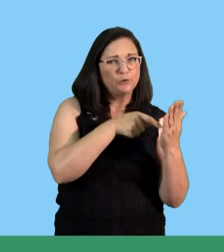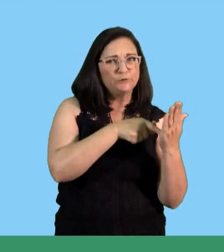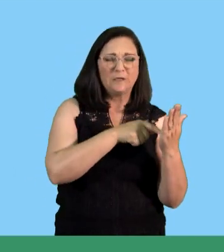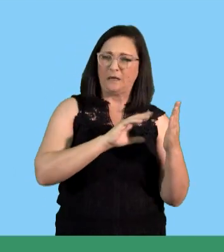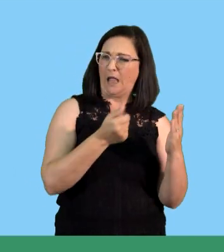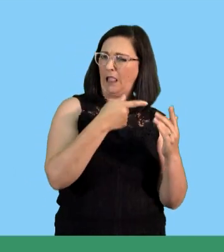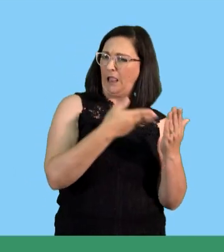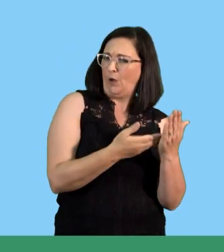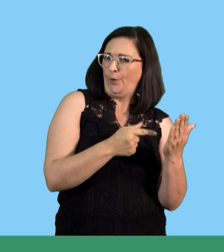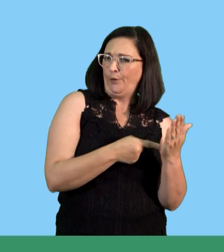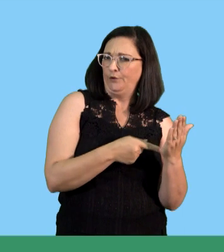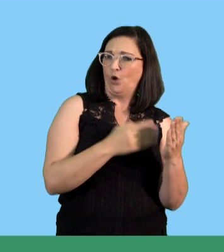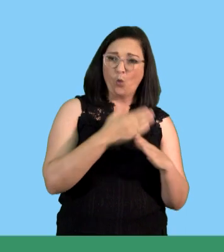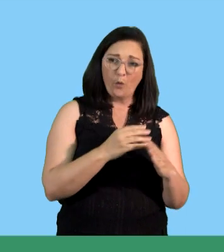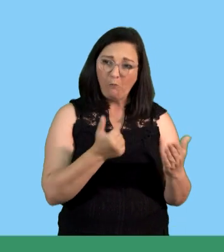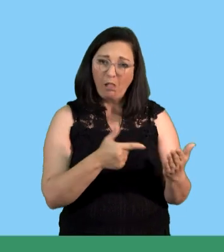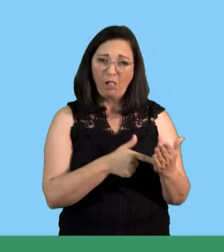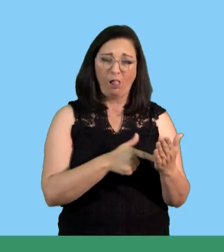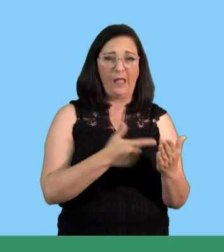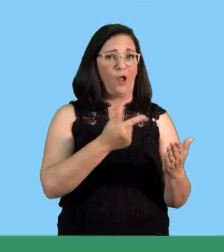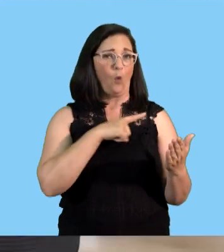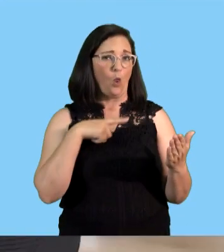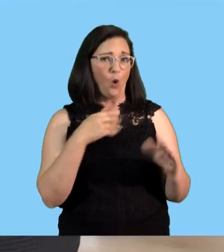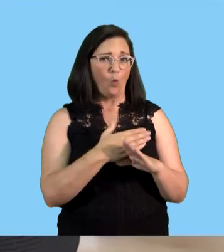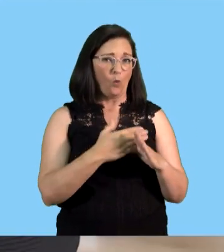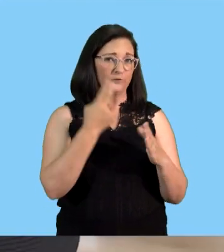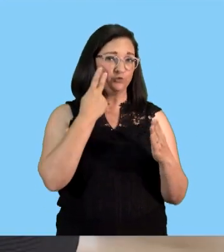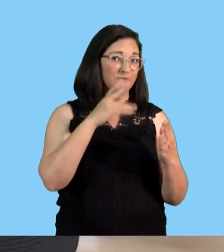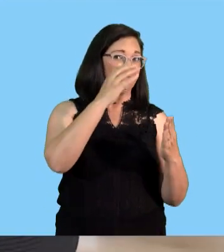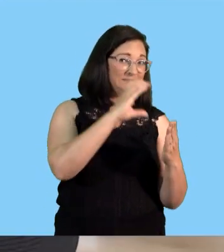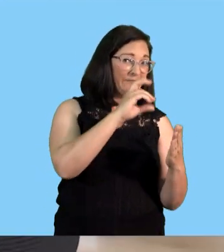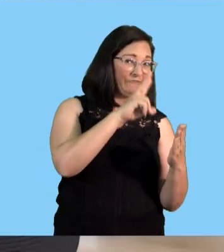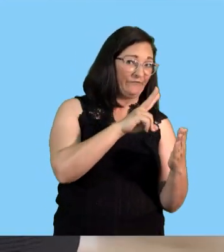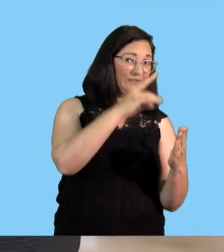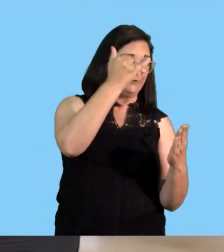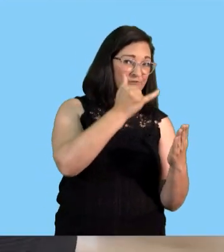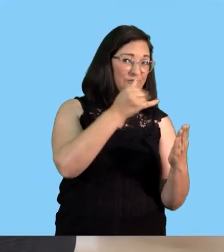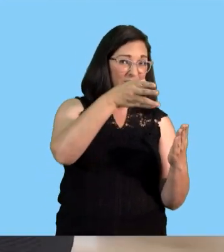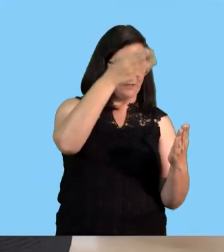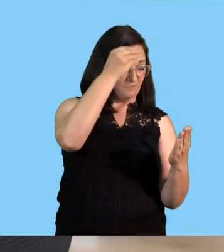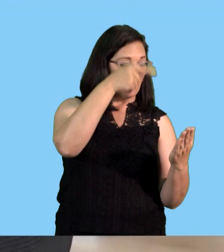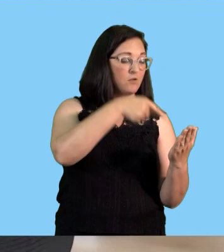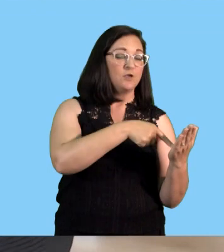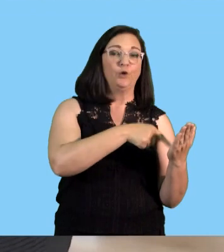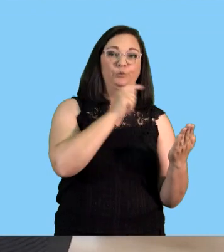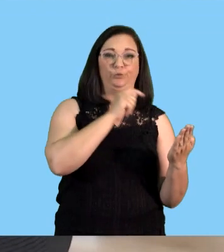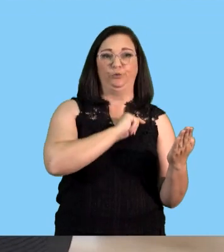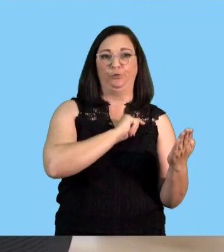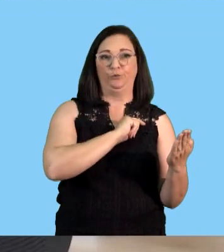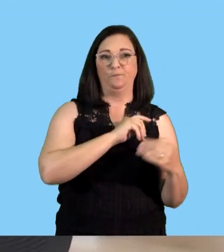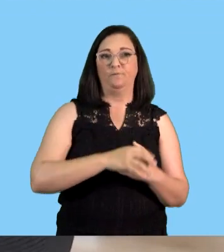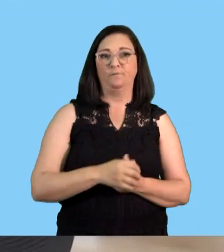was she as the employee? And how long has she worked for, and all those things. We just need